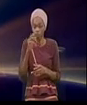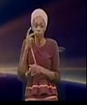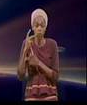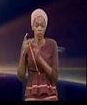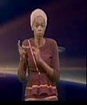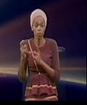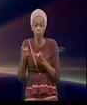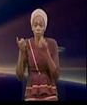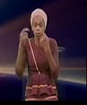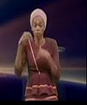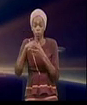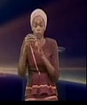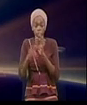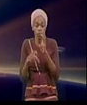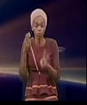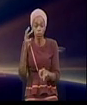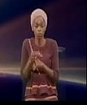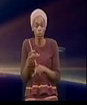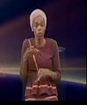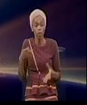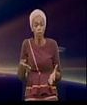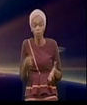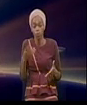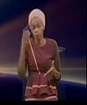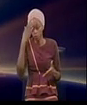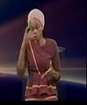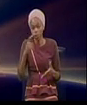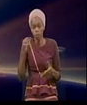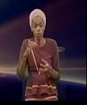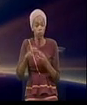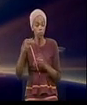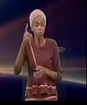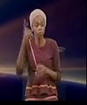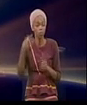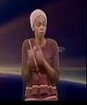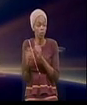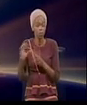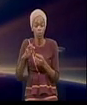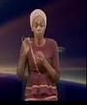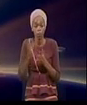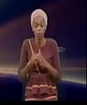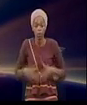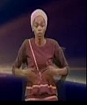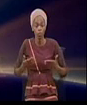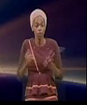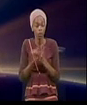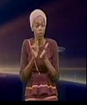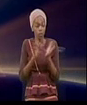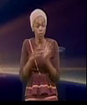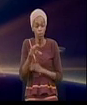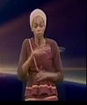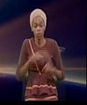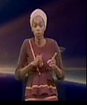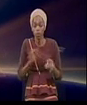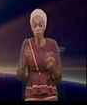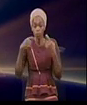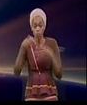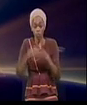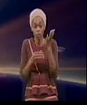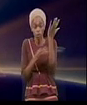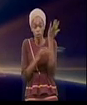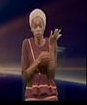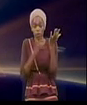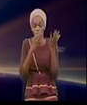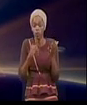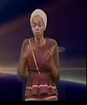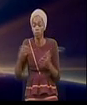world. Hereby know ye the Spirit of God. Every spirit that confesseth that Jesus Christ is come in the flesh is